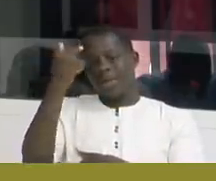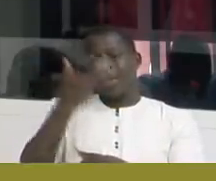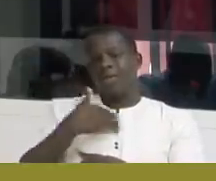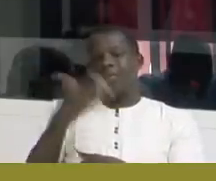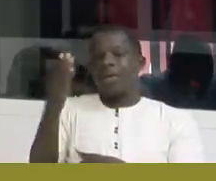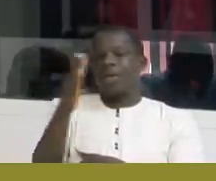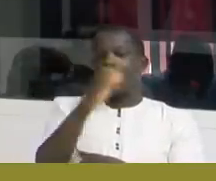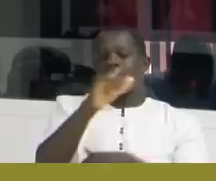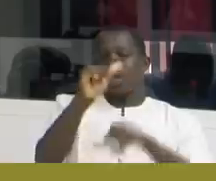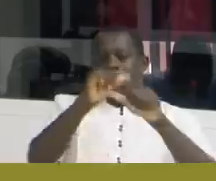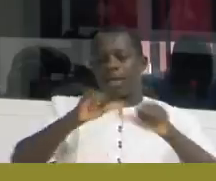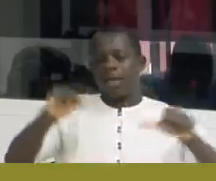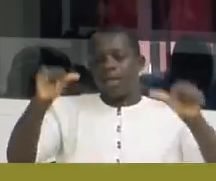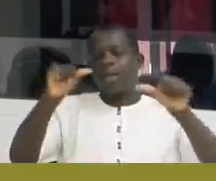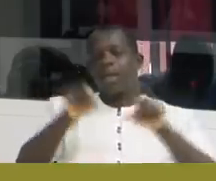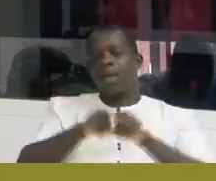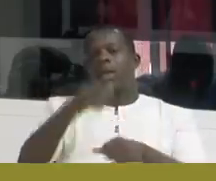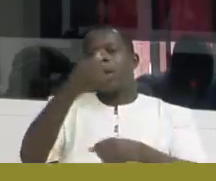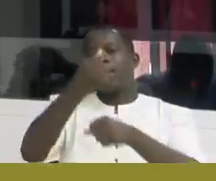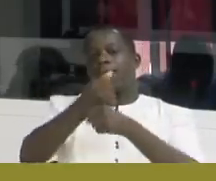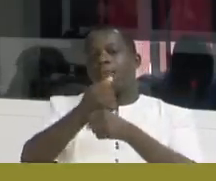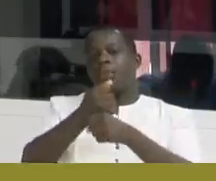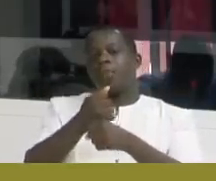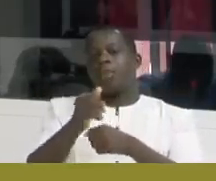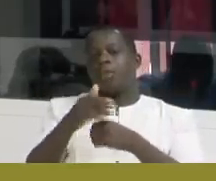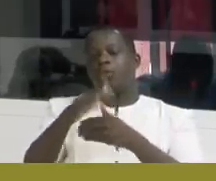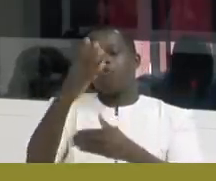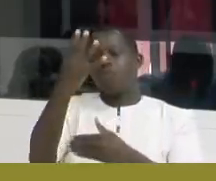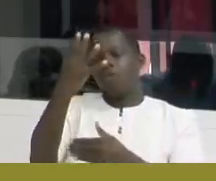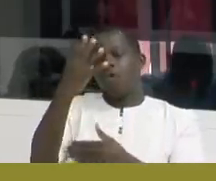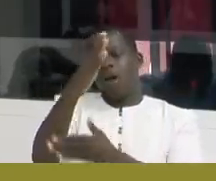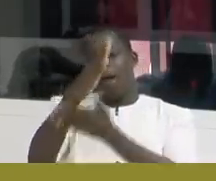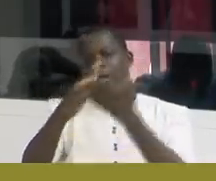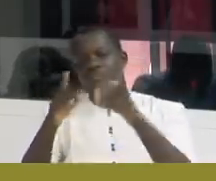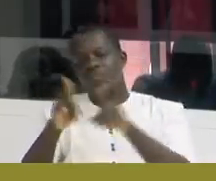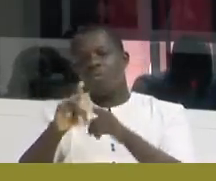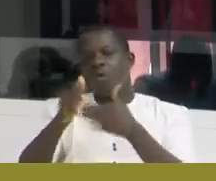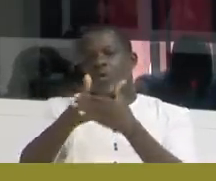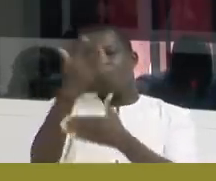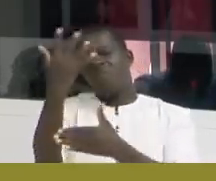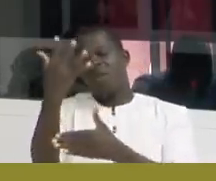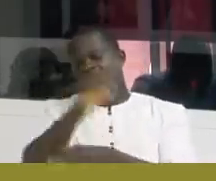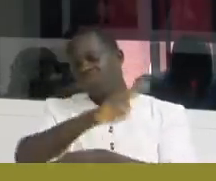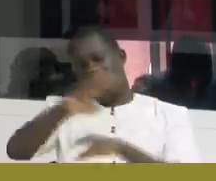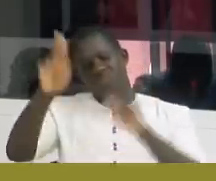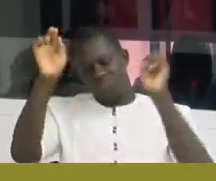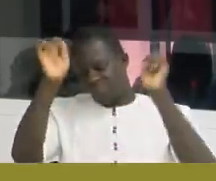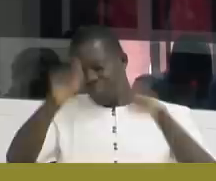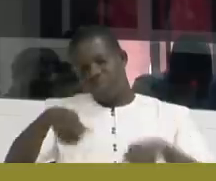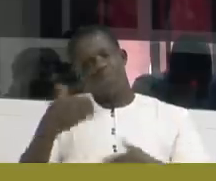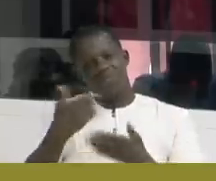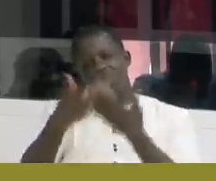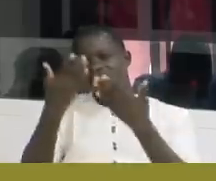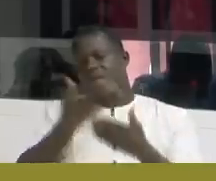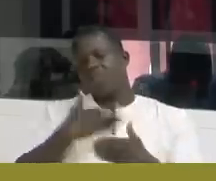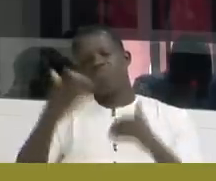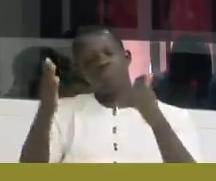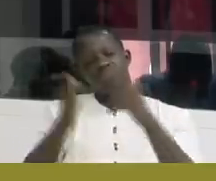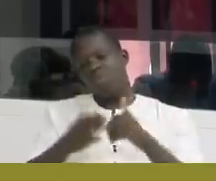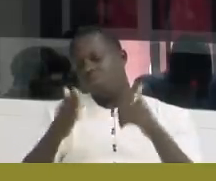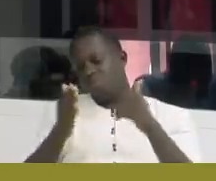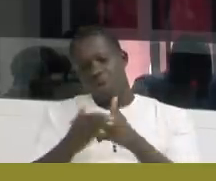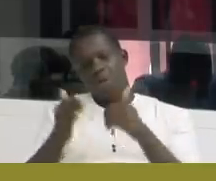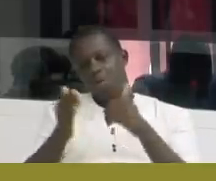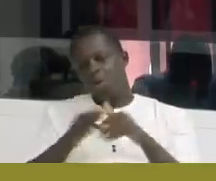point in pushing till 4:30 or 5 o'clock, because we would not finish. We still have two big topics to